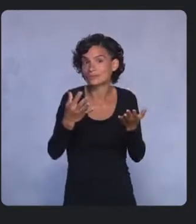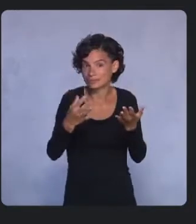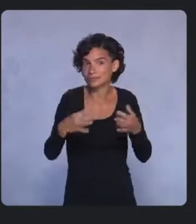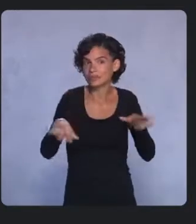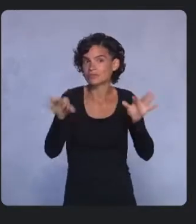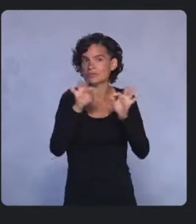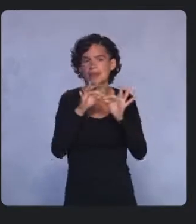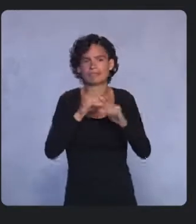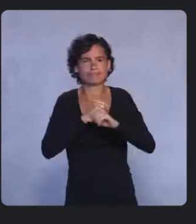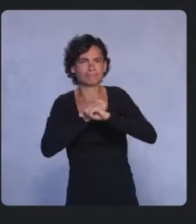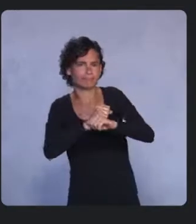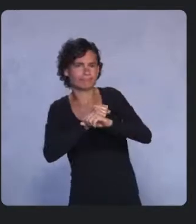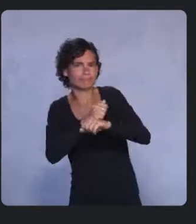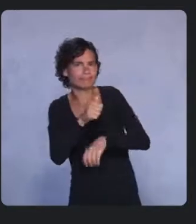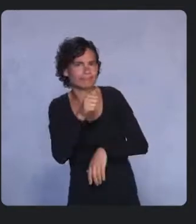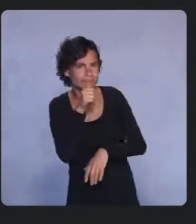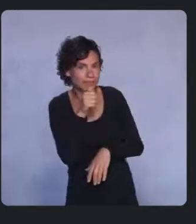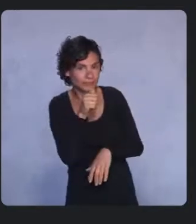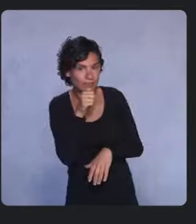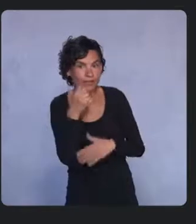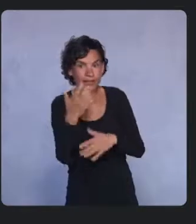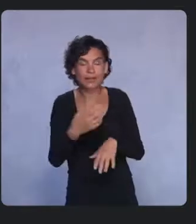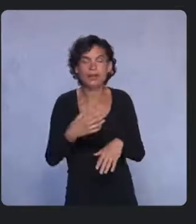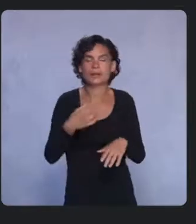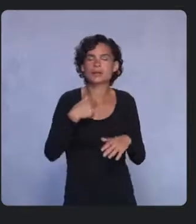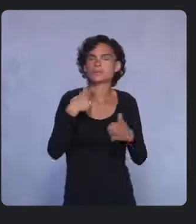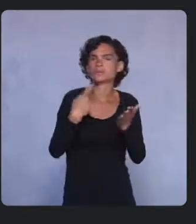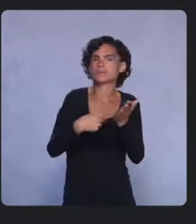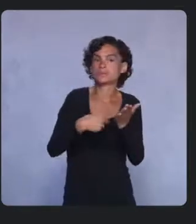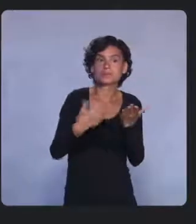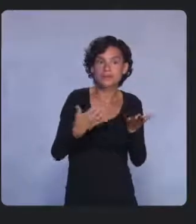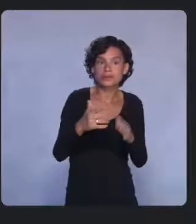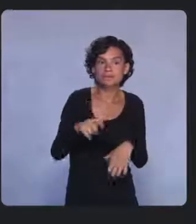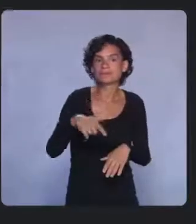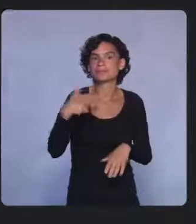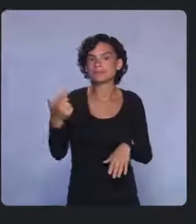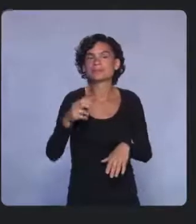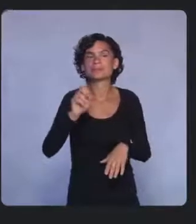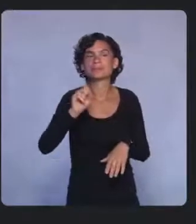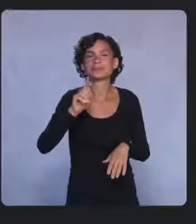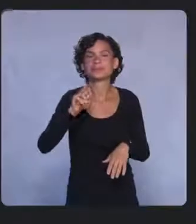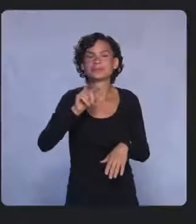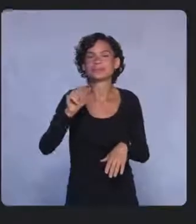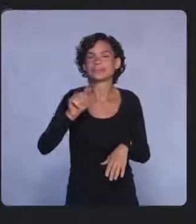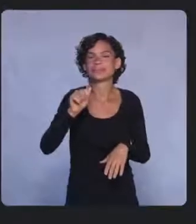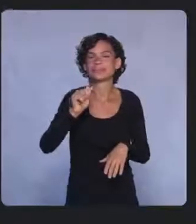secure. To tell you more about that, let me hand it off to Suzanne.